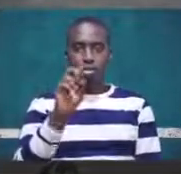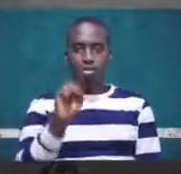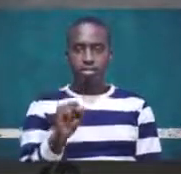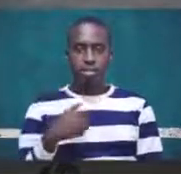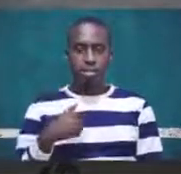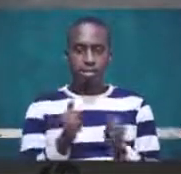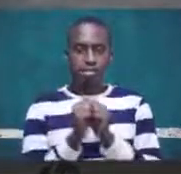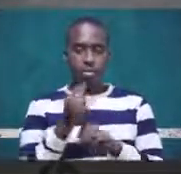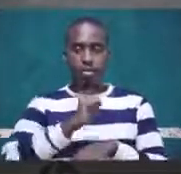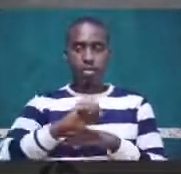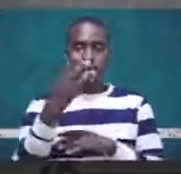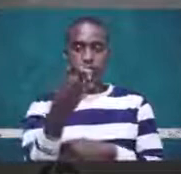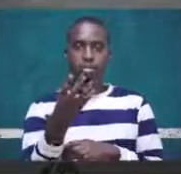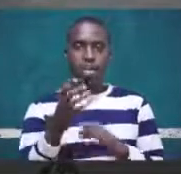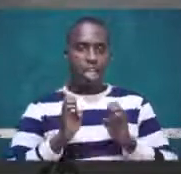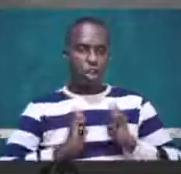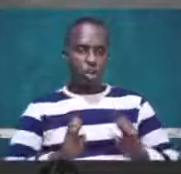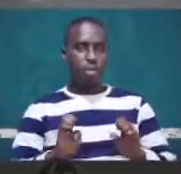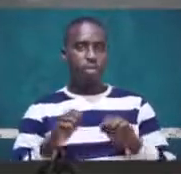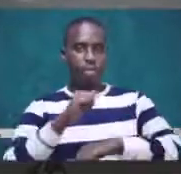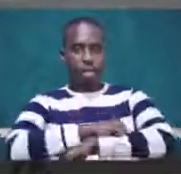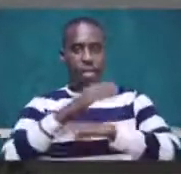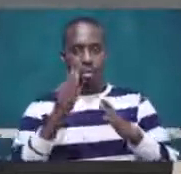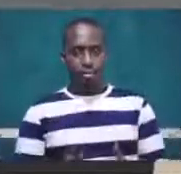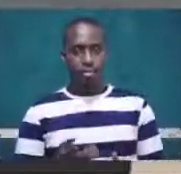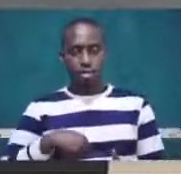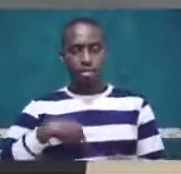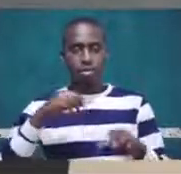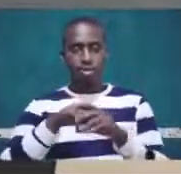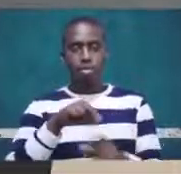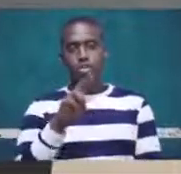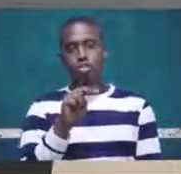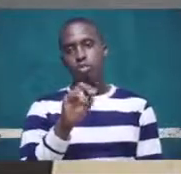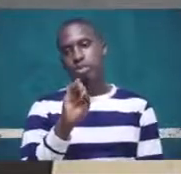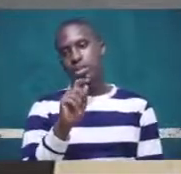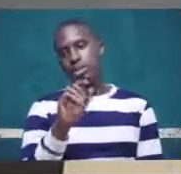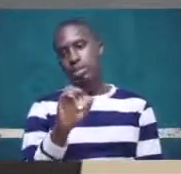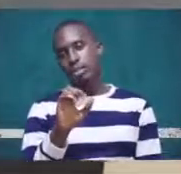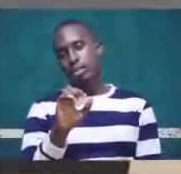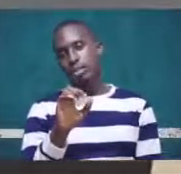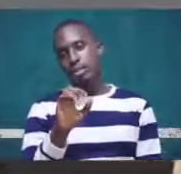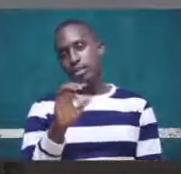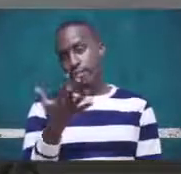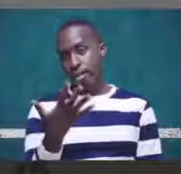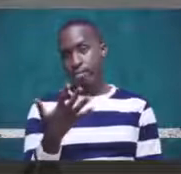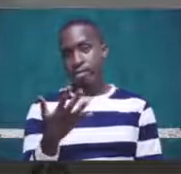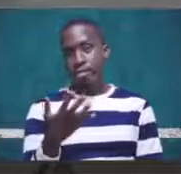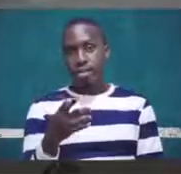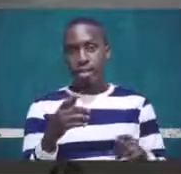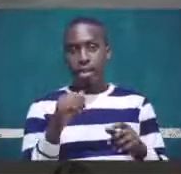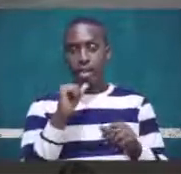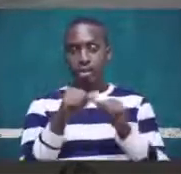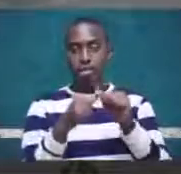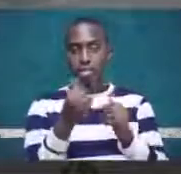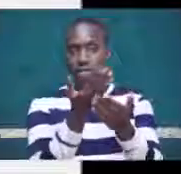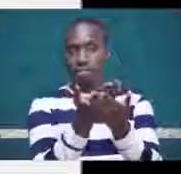Economics class. We are still on our Unit 5, which is the theory of demand. And our today's